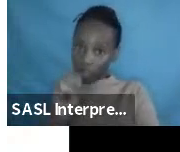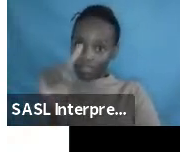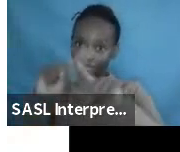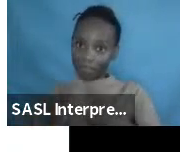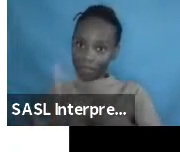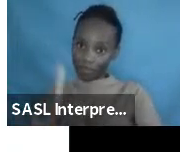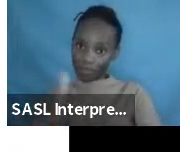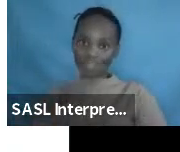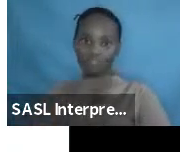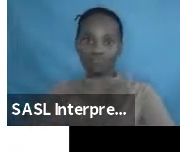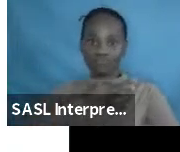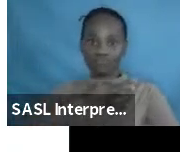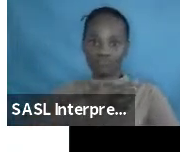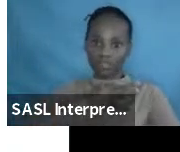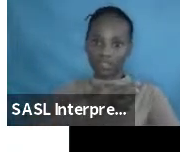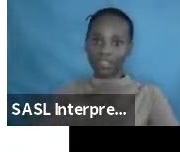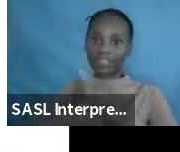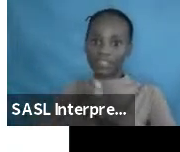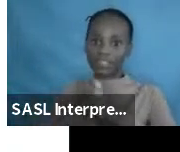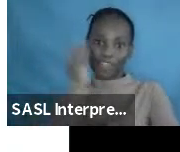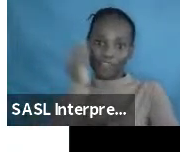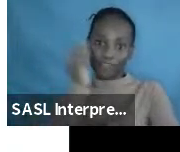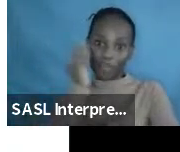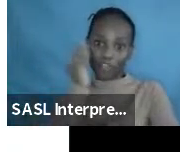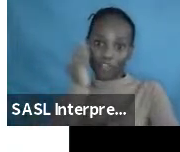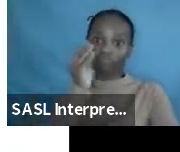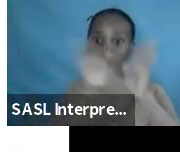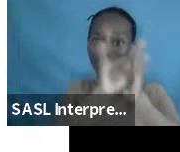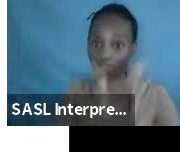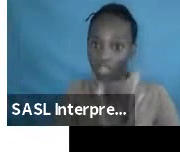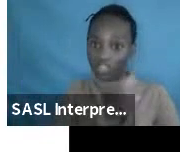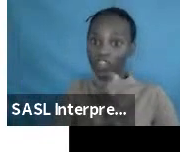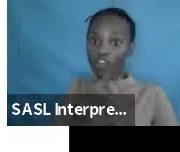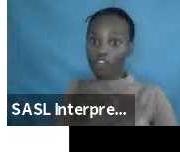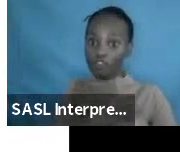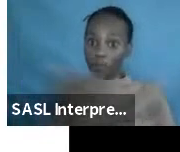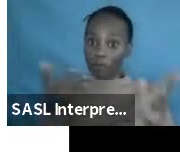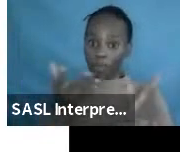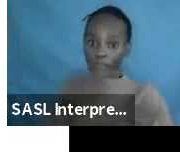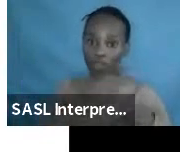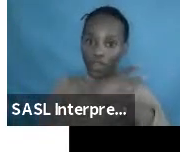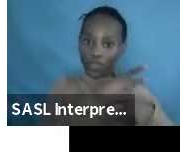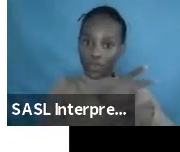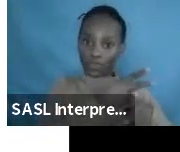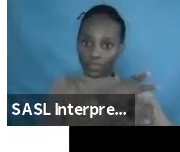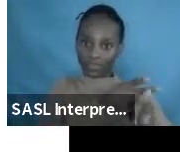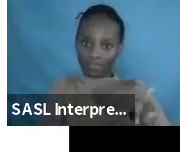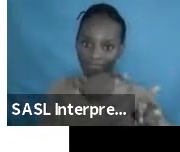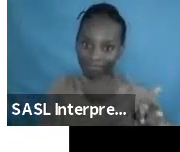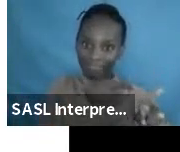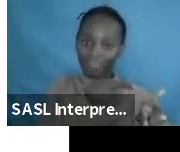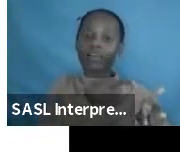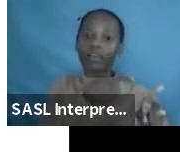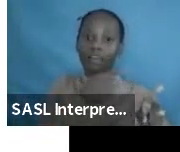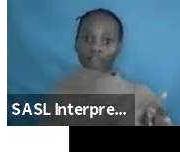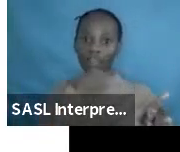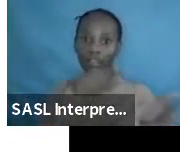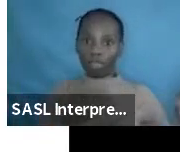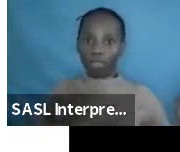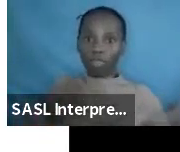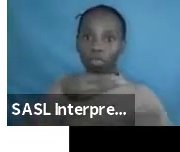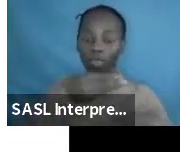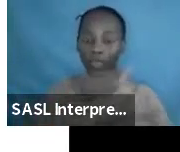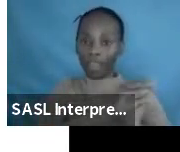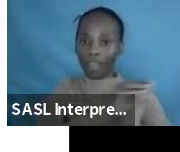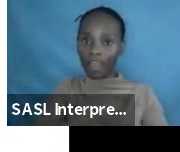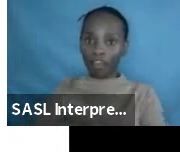as the information identification of what goods find themselves out in the space where we need